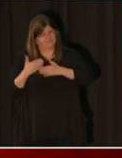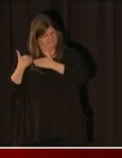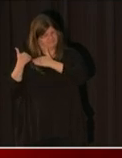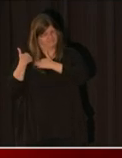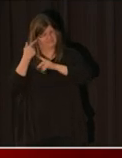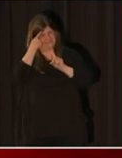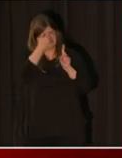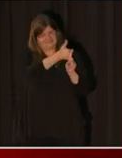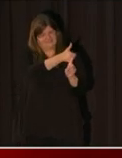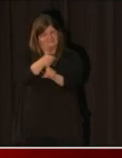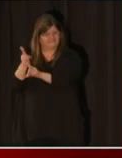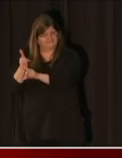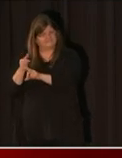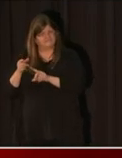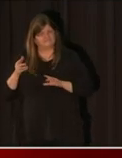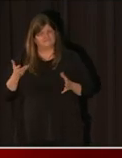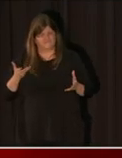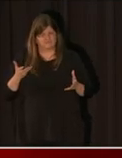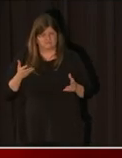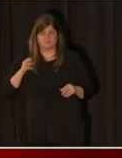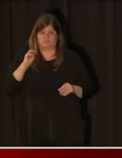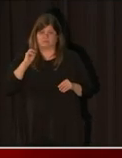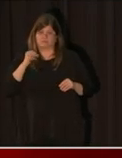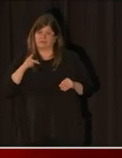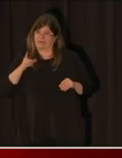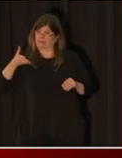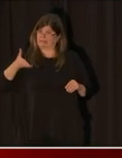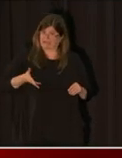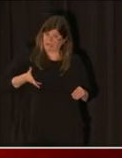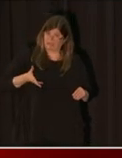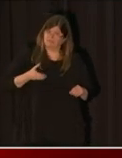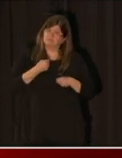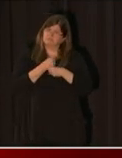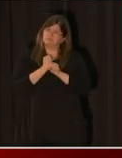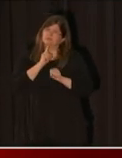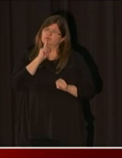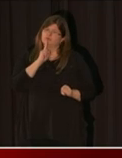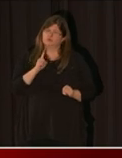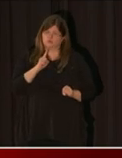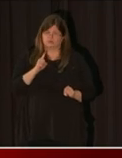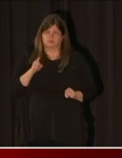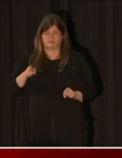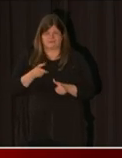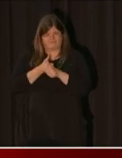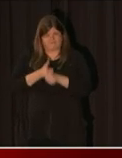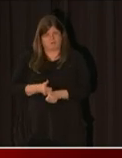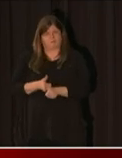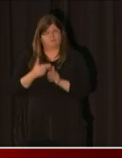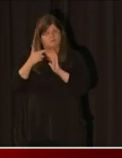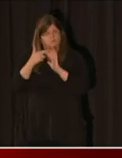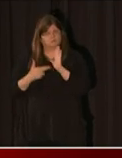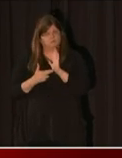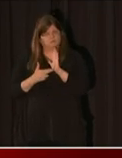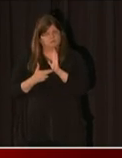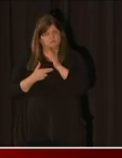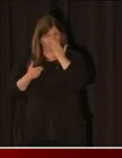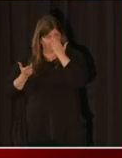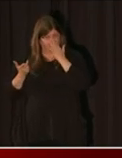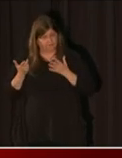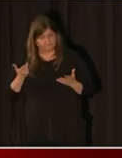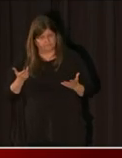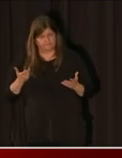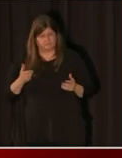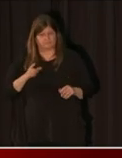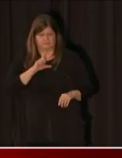is certainly there to help make sure that they are. But our officers are going out to tell people